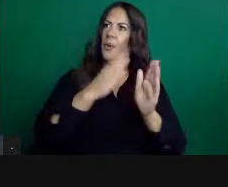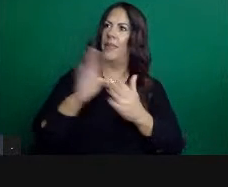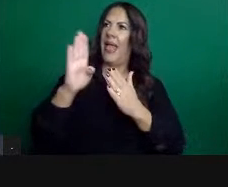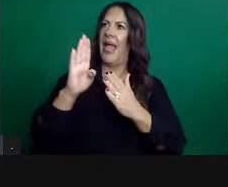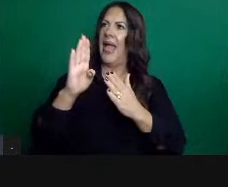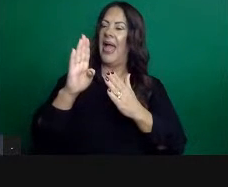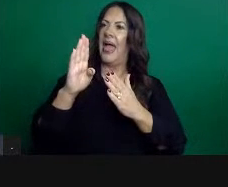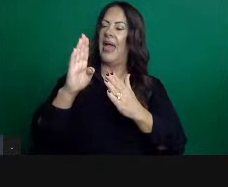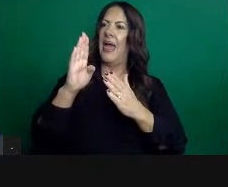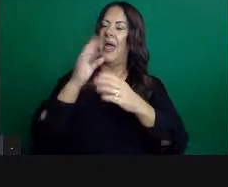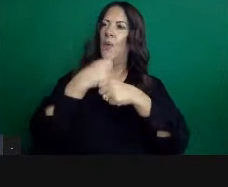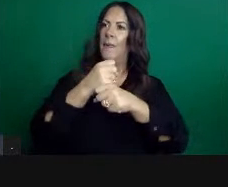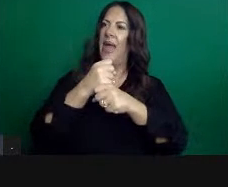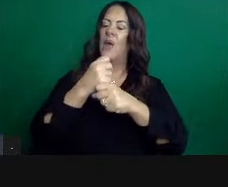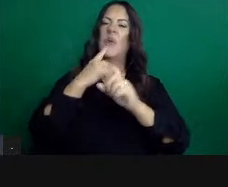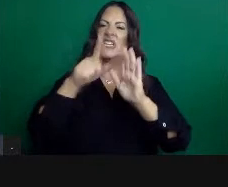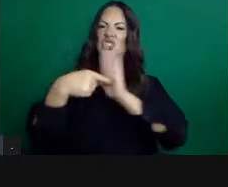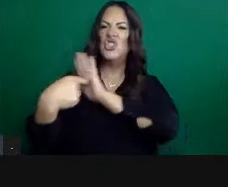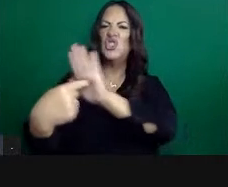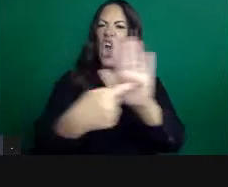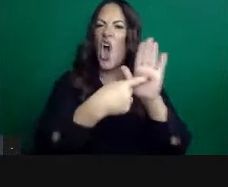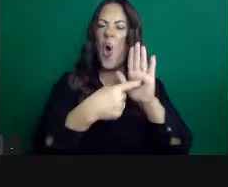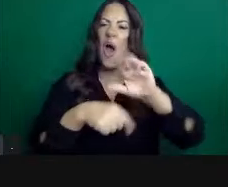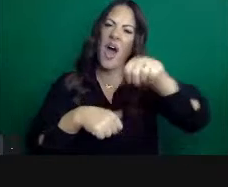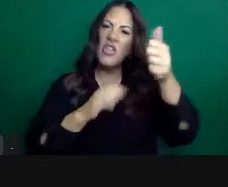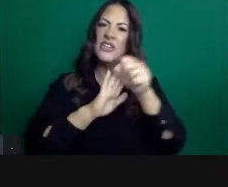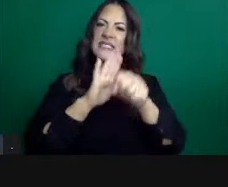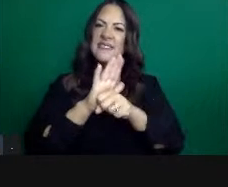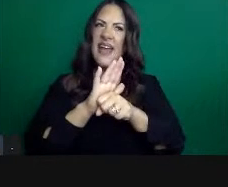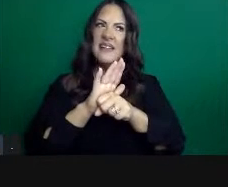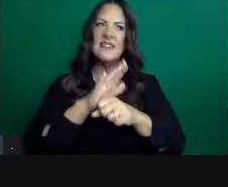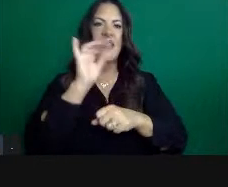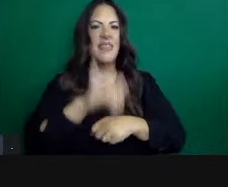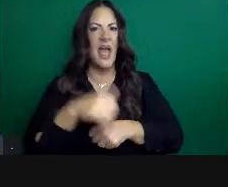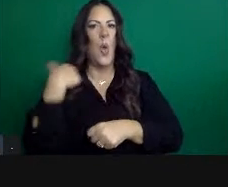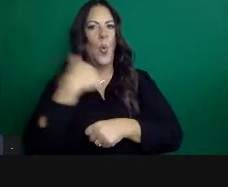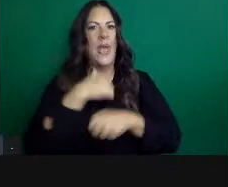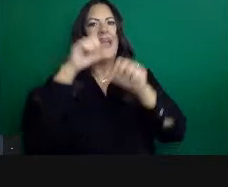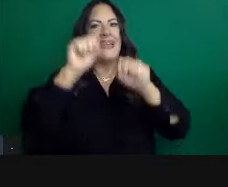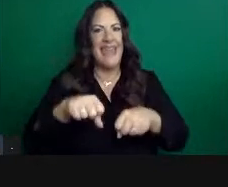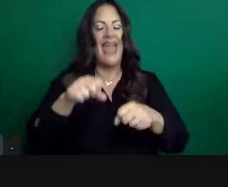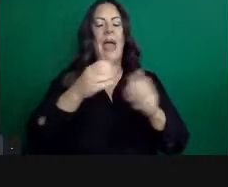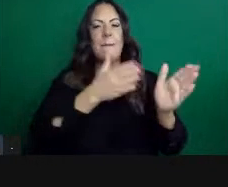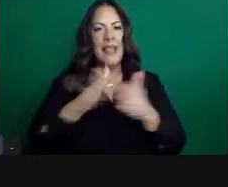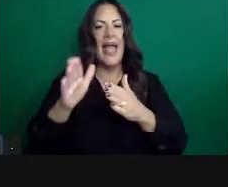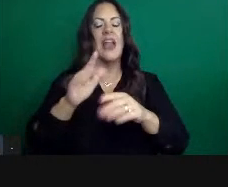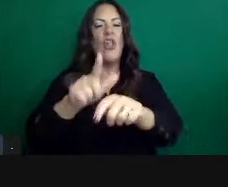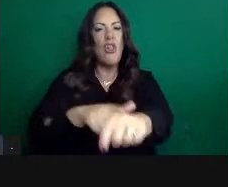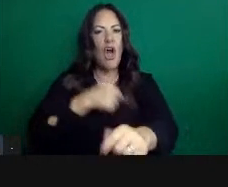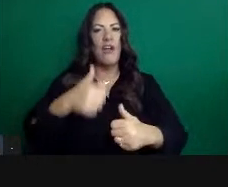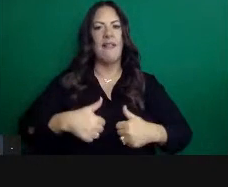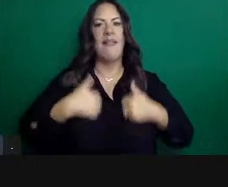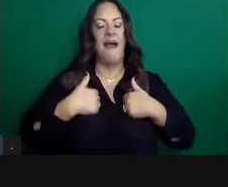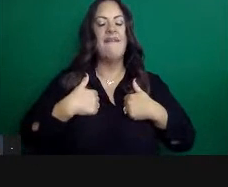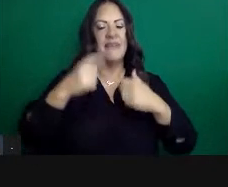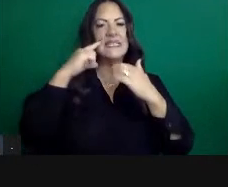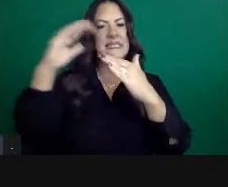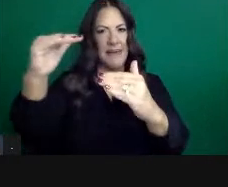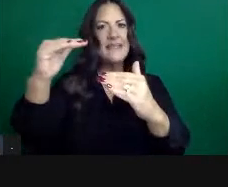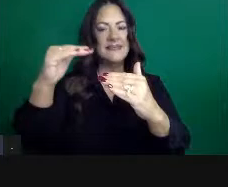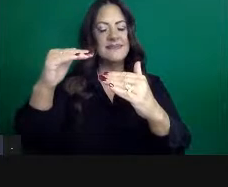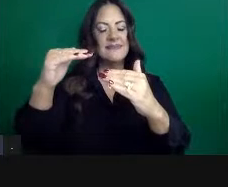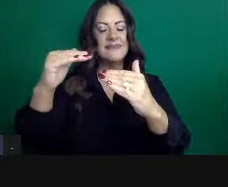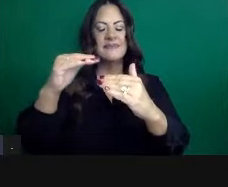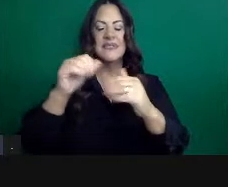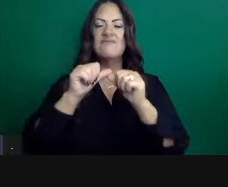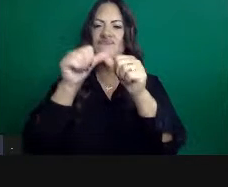the country that we can plan for a longer life expectancy, a healthier longevity, and